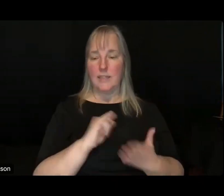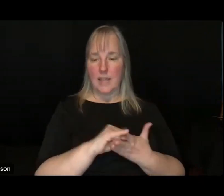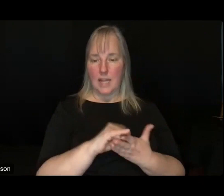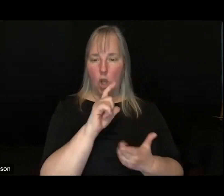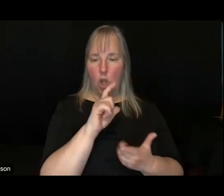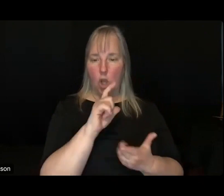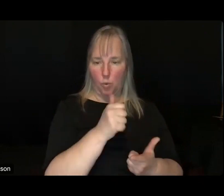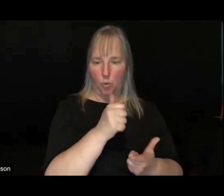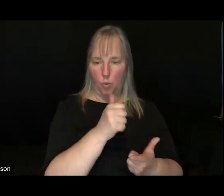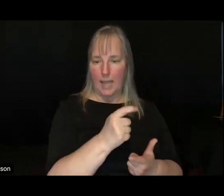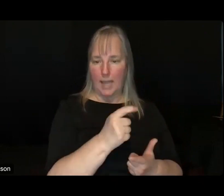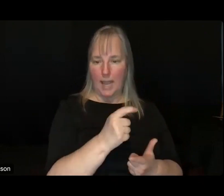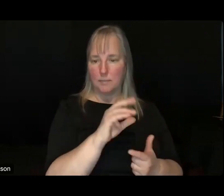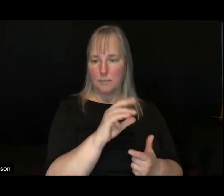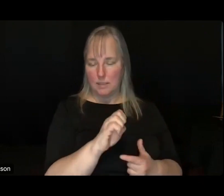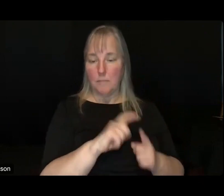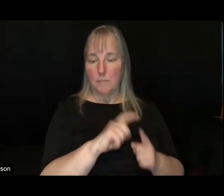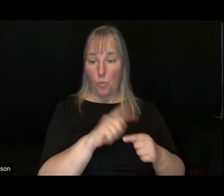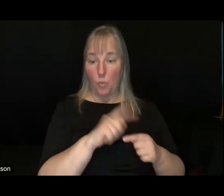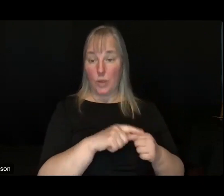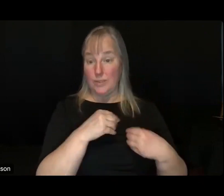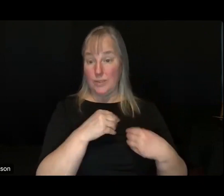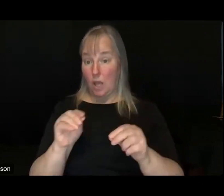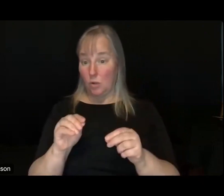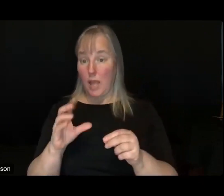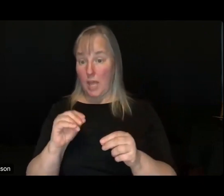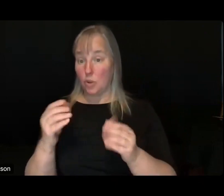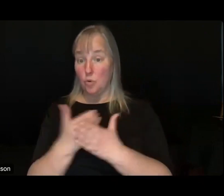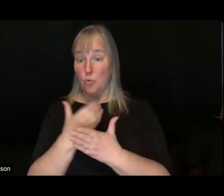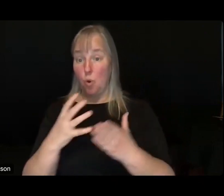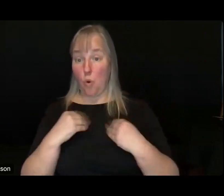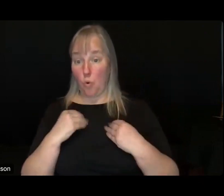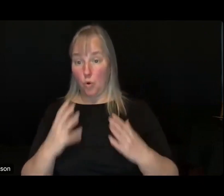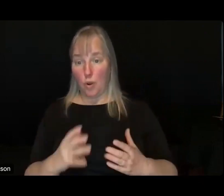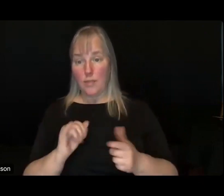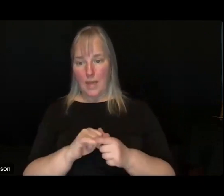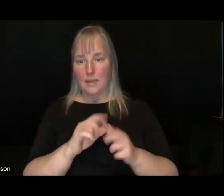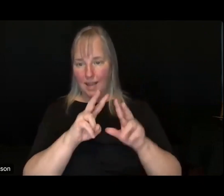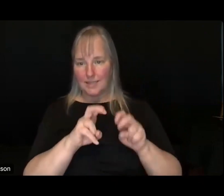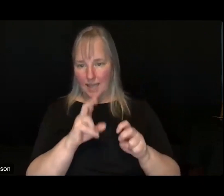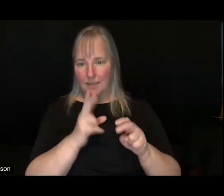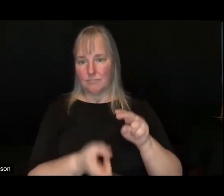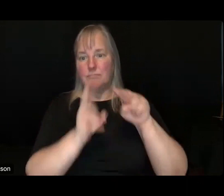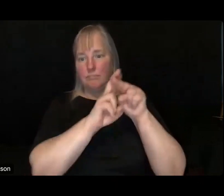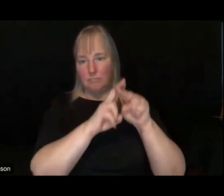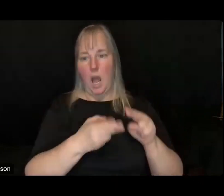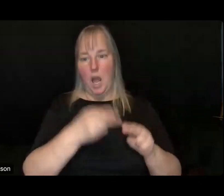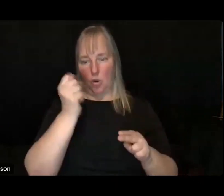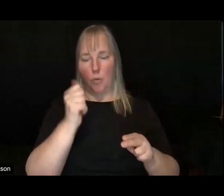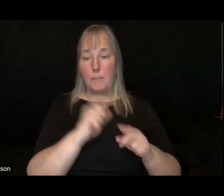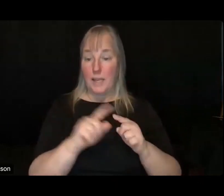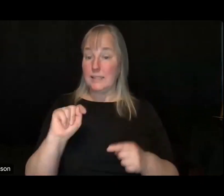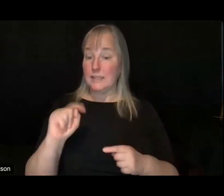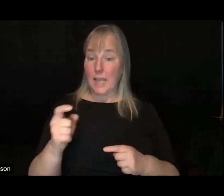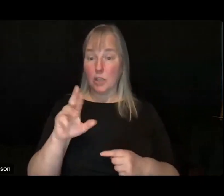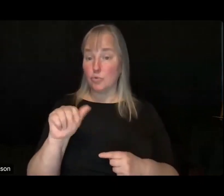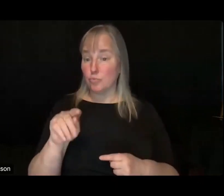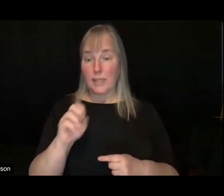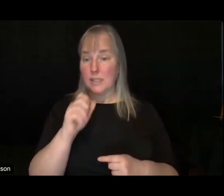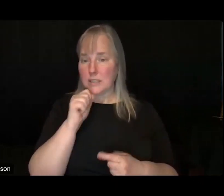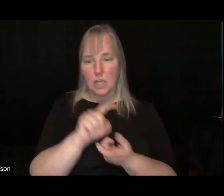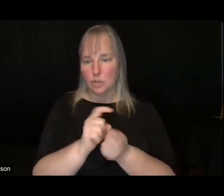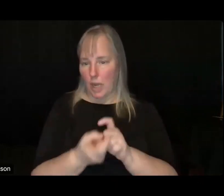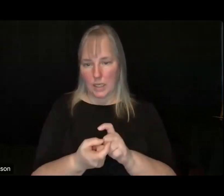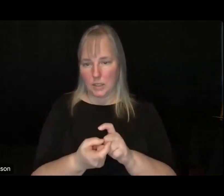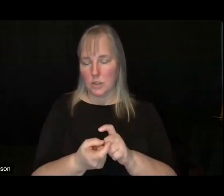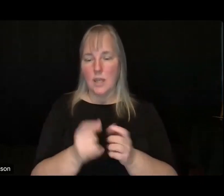new owner, then it will be a higher assessment. But that the tax rate doesn't really change. It's more taxable value. But